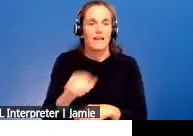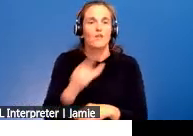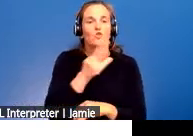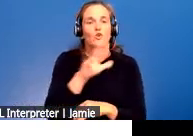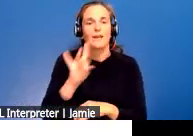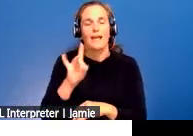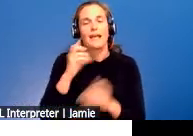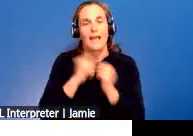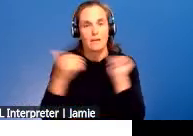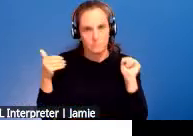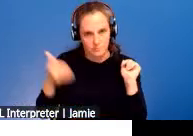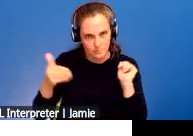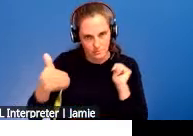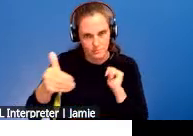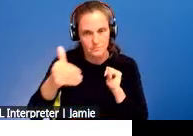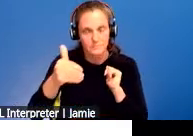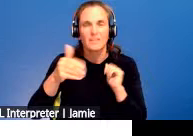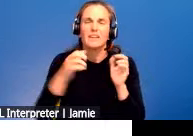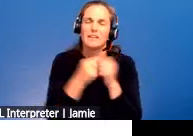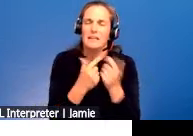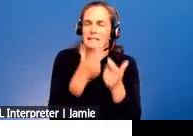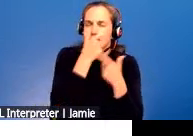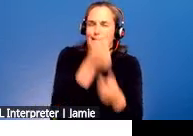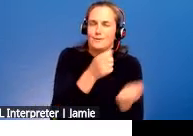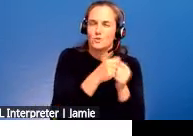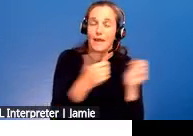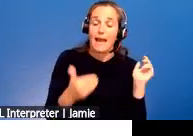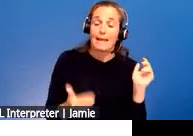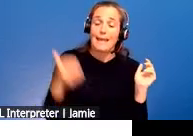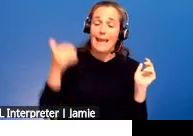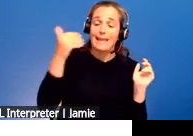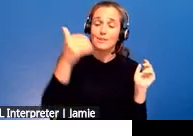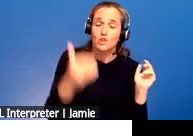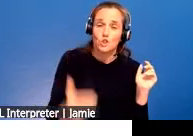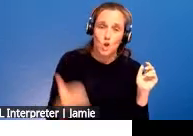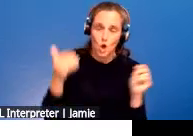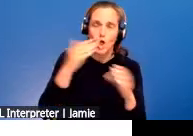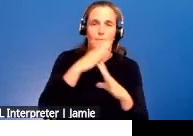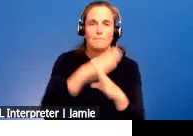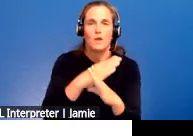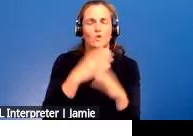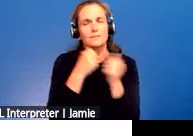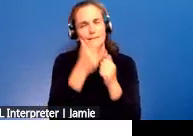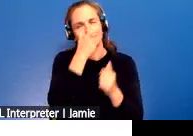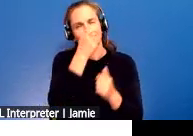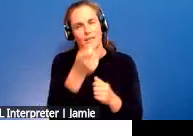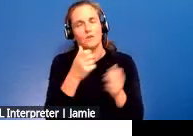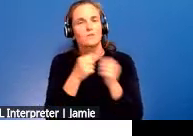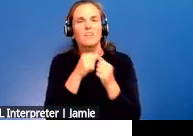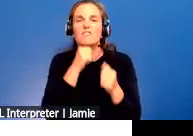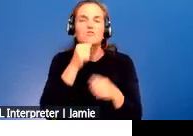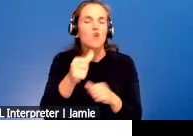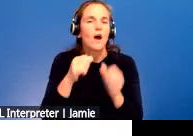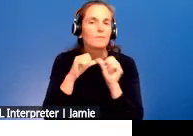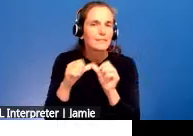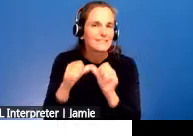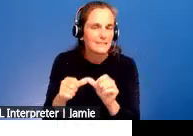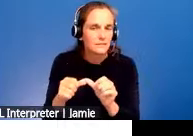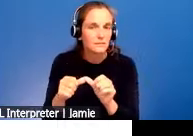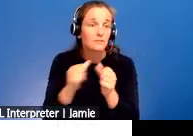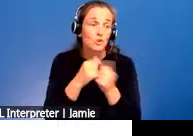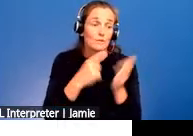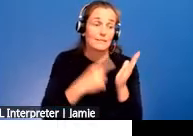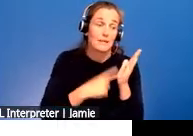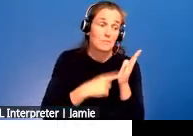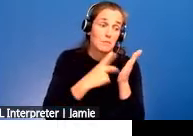of occasional barriers because it suggests that there's some inconsistency, right? Like sometimes some of the programs work well, or sometimes